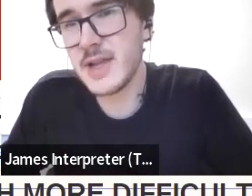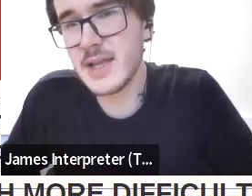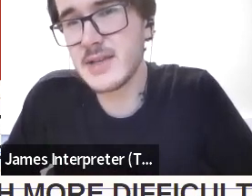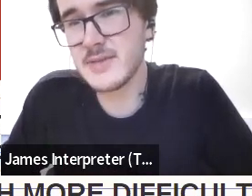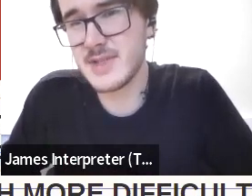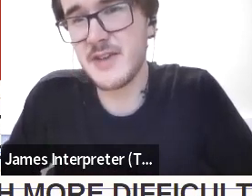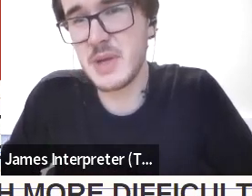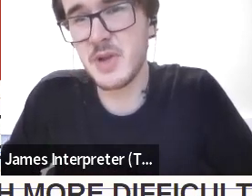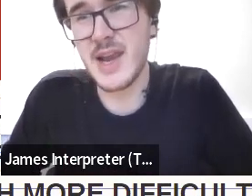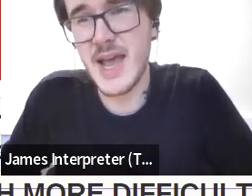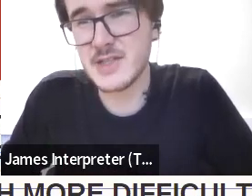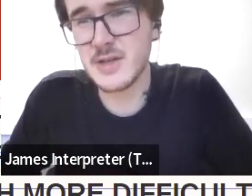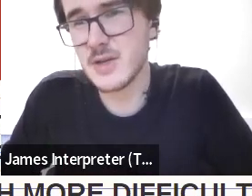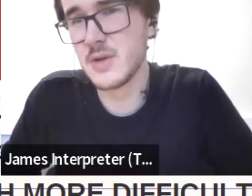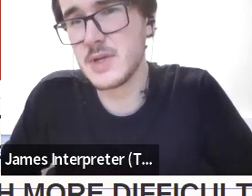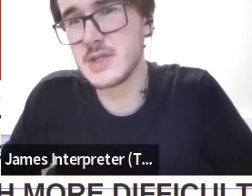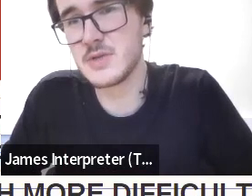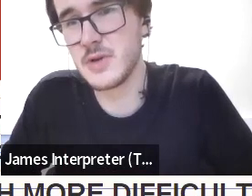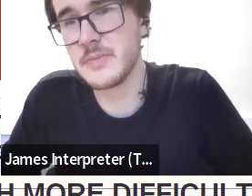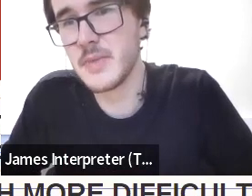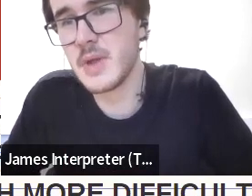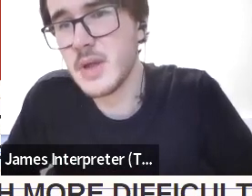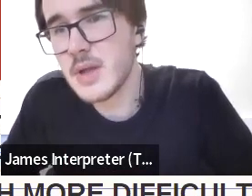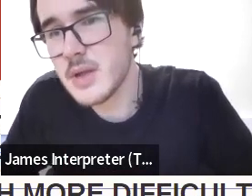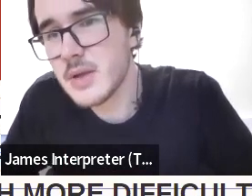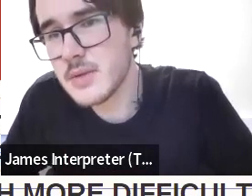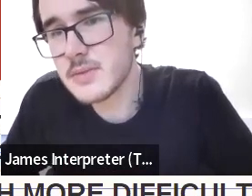I feel like deaf people are lesser, which isn't true.